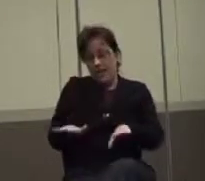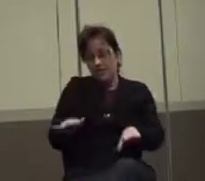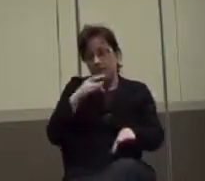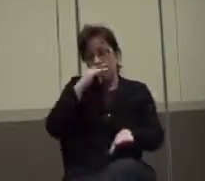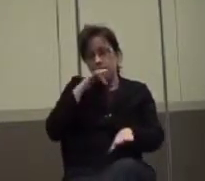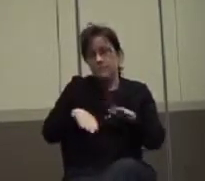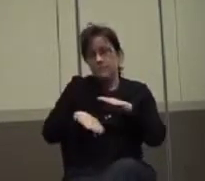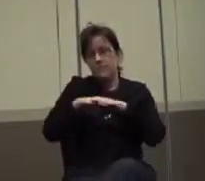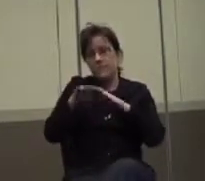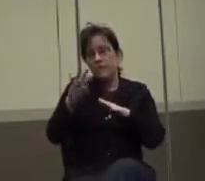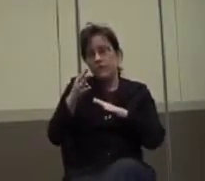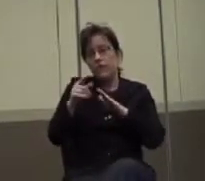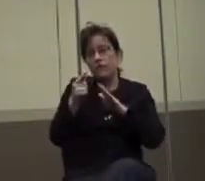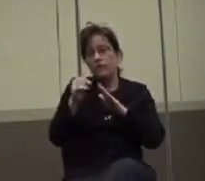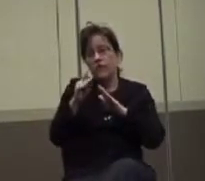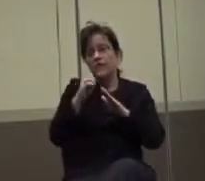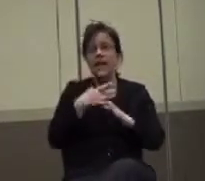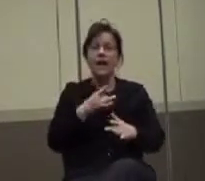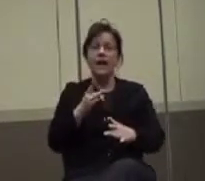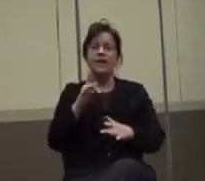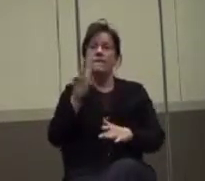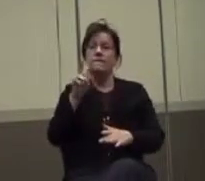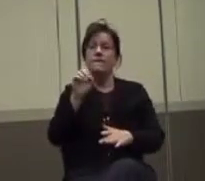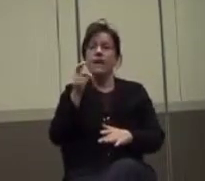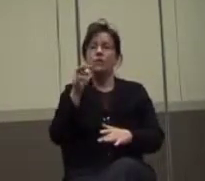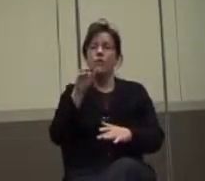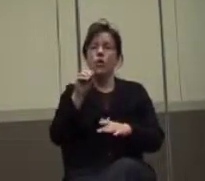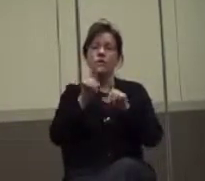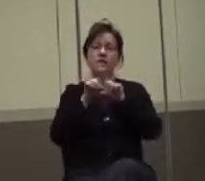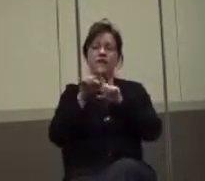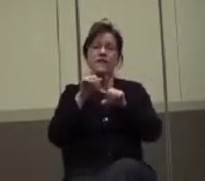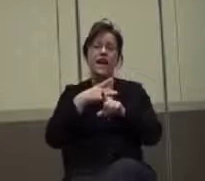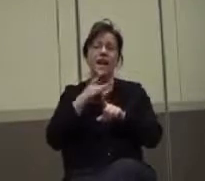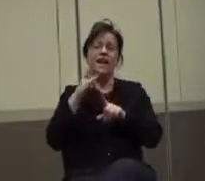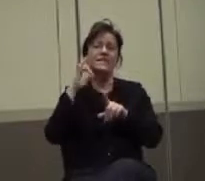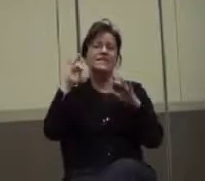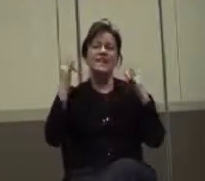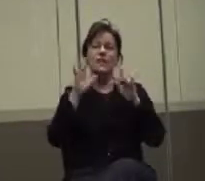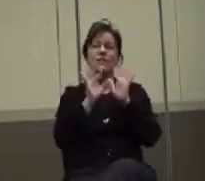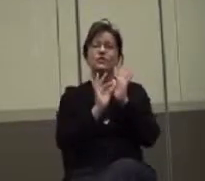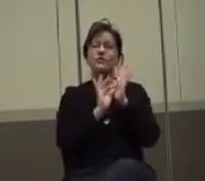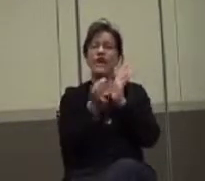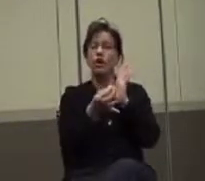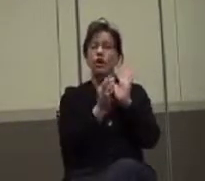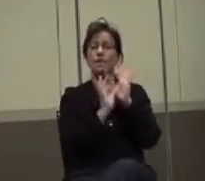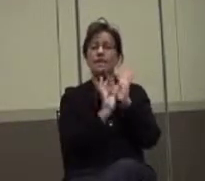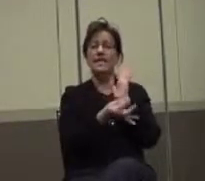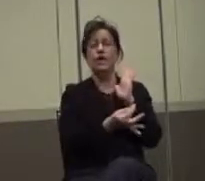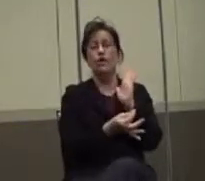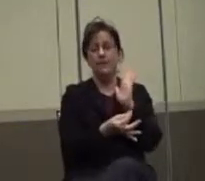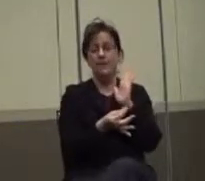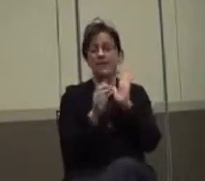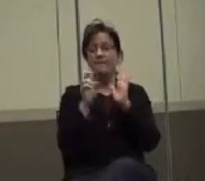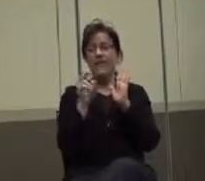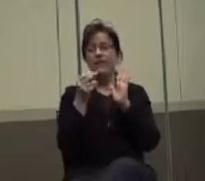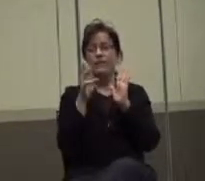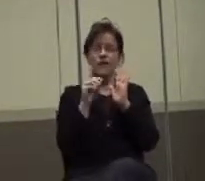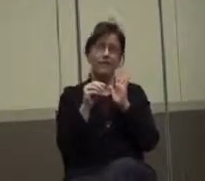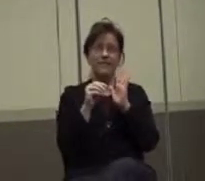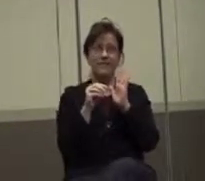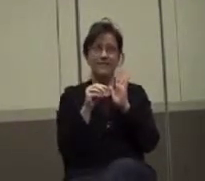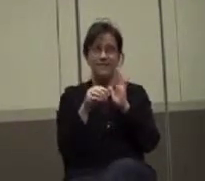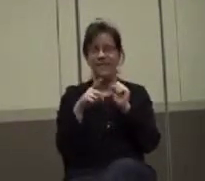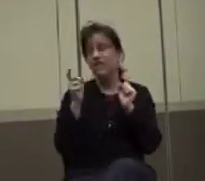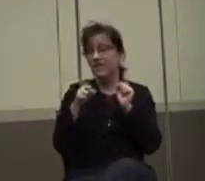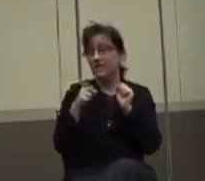like Velcro stars. Because I like the sound when you tear them off. And frankly, guys, you're going to need something because you're